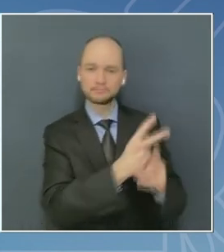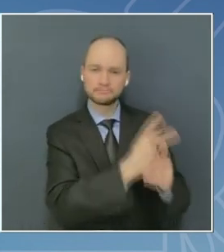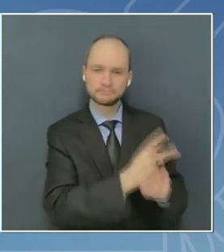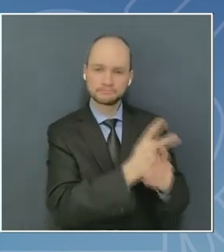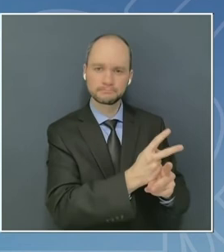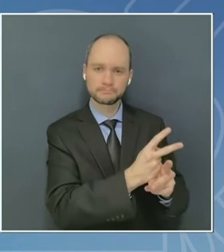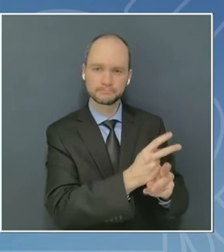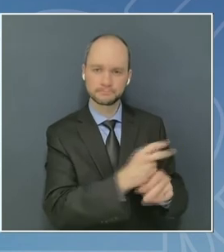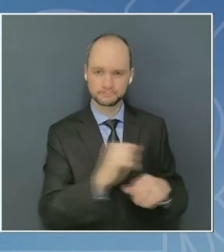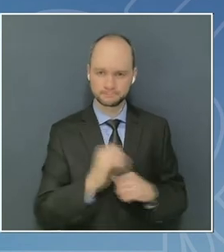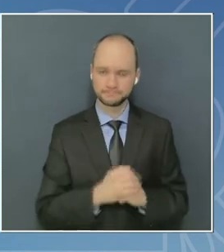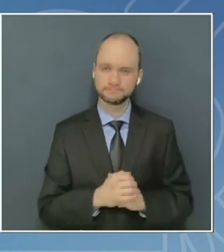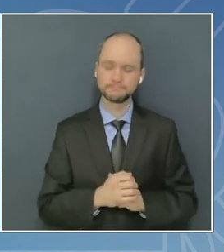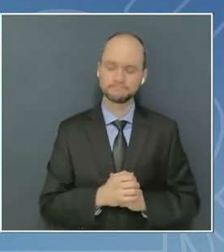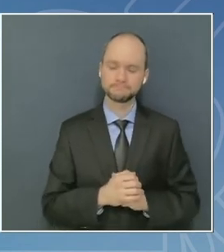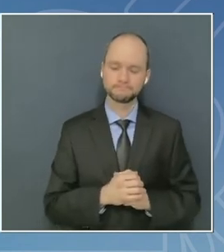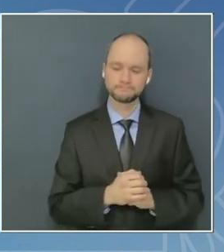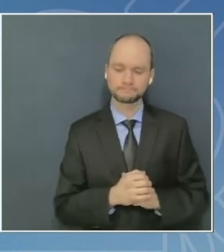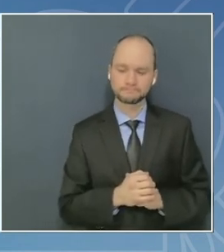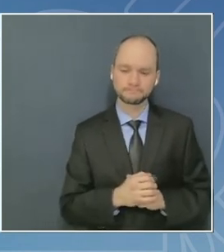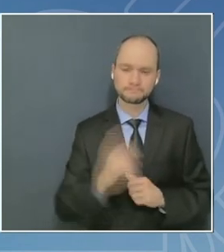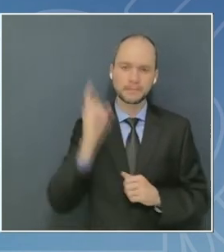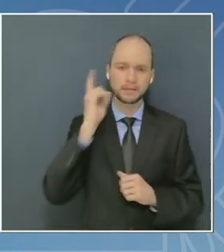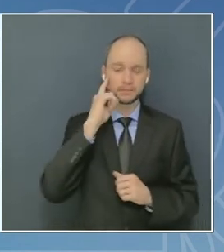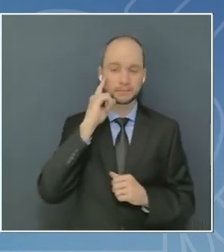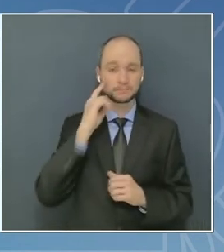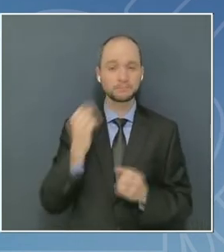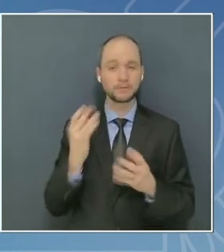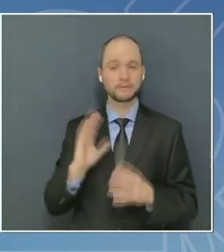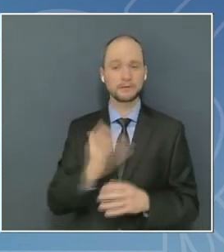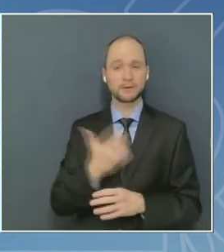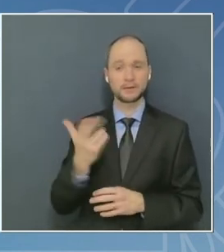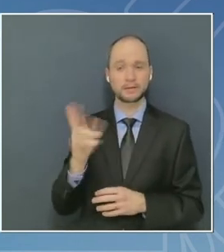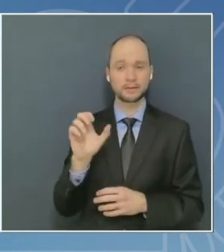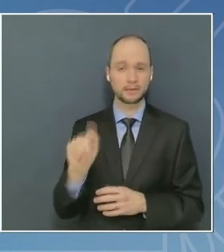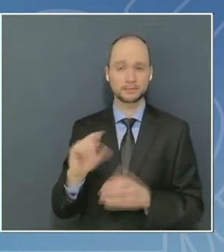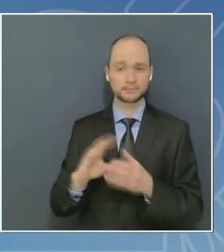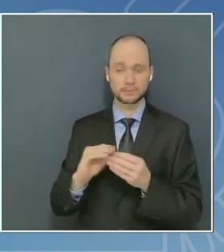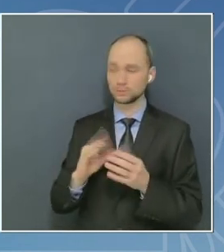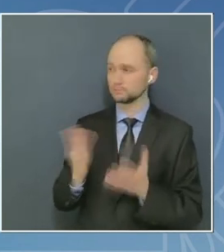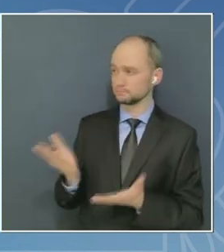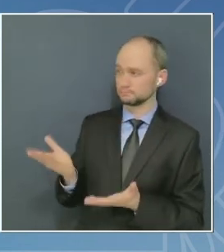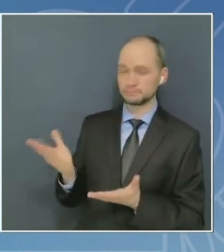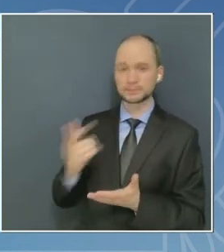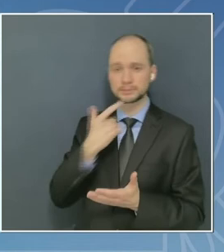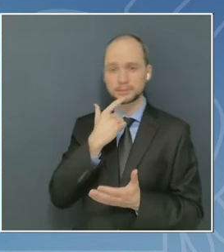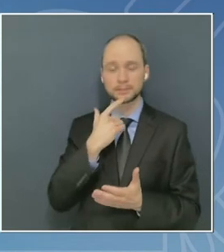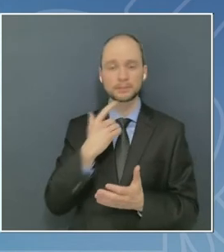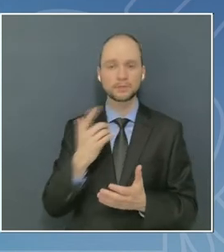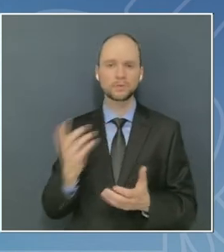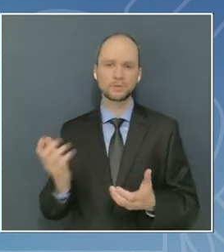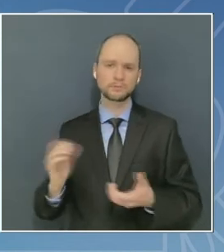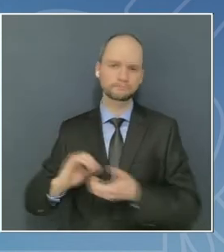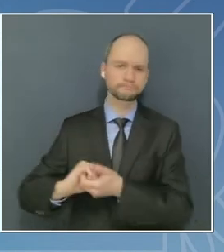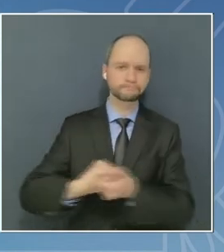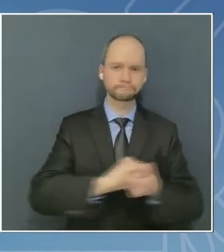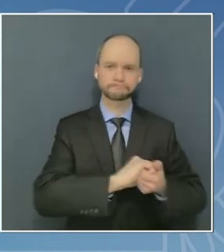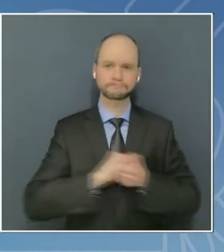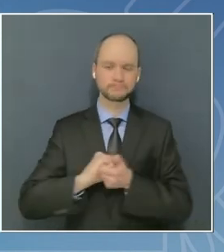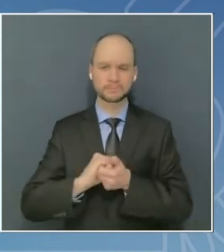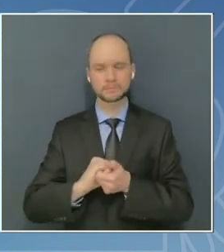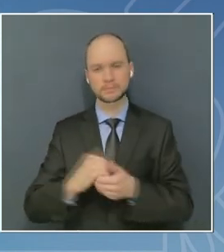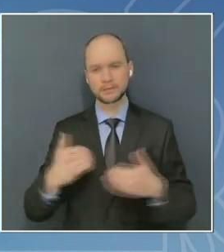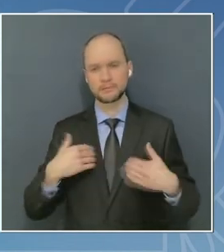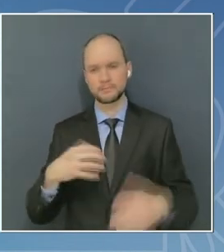Because it is, as I think our guest speakers have talked about, the collective power of collaboration that brings us together and helps